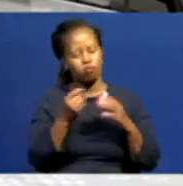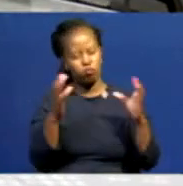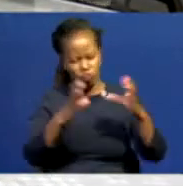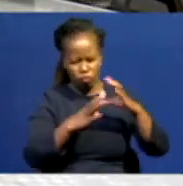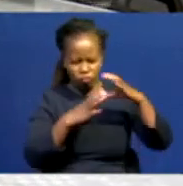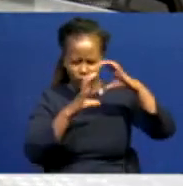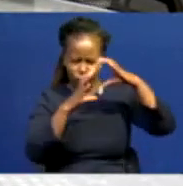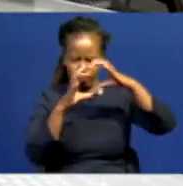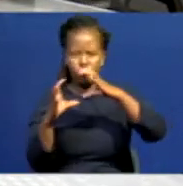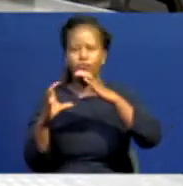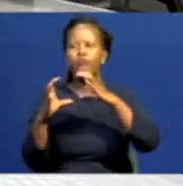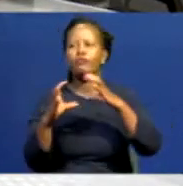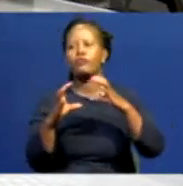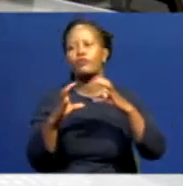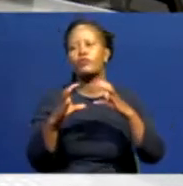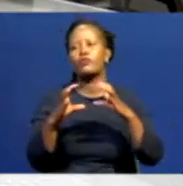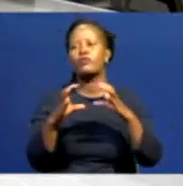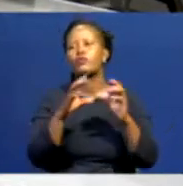Peter Kamau.